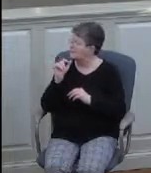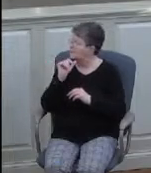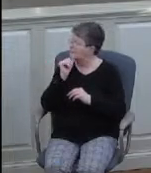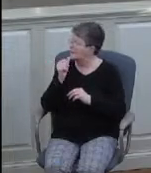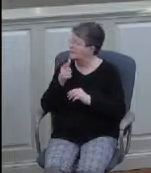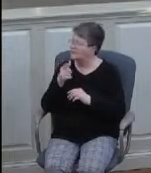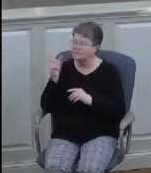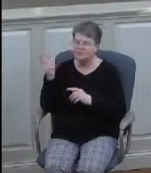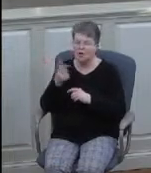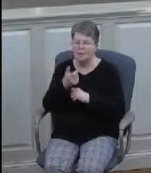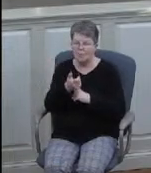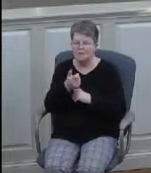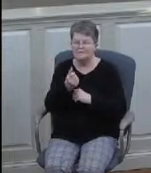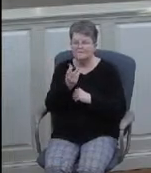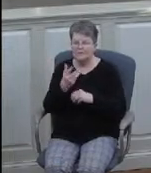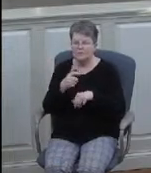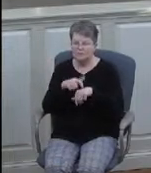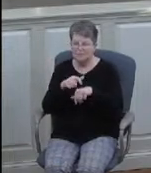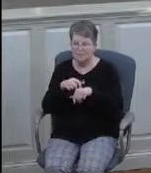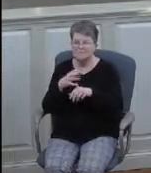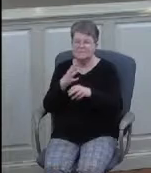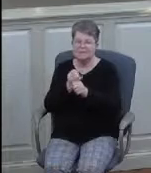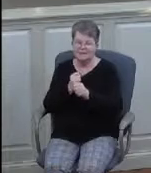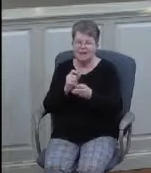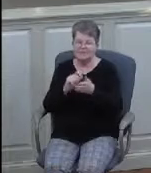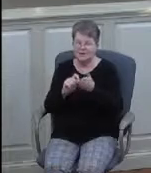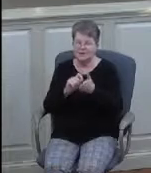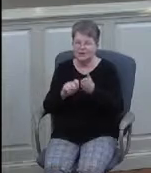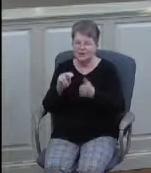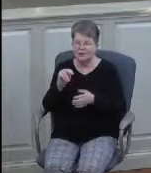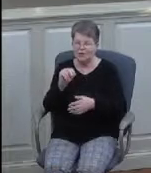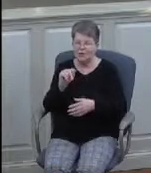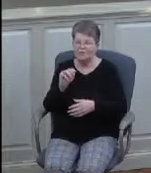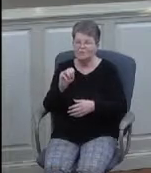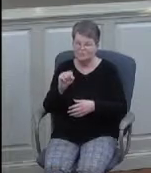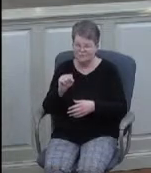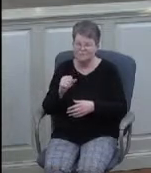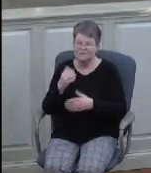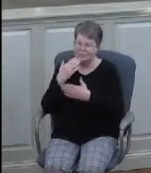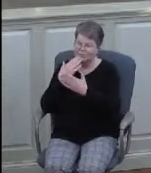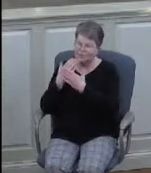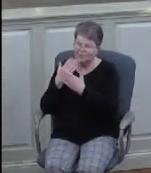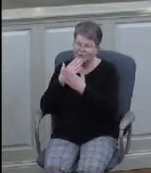I watched it a few times and then got the notes. Okay. So good.